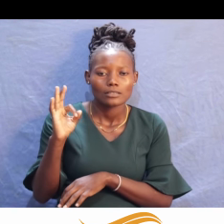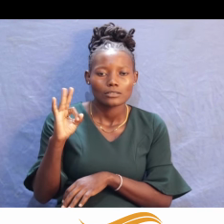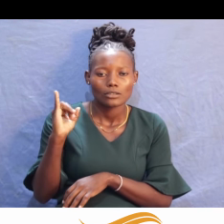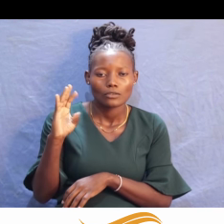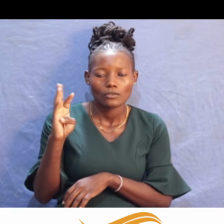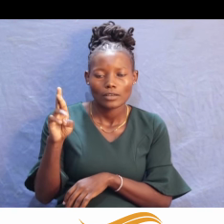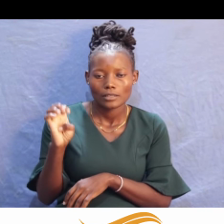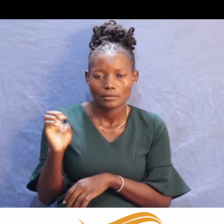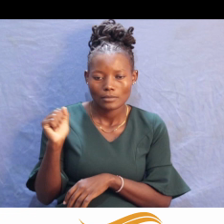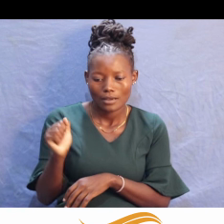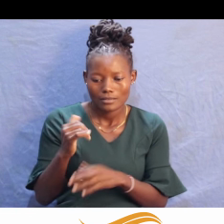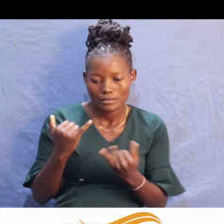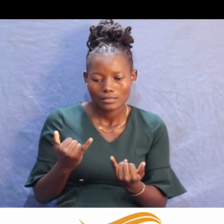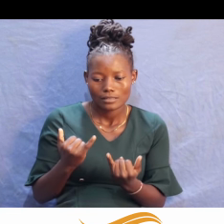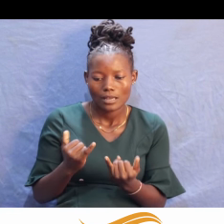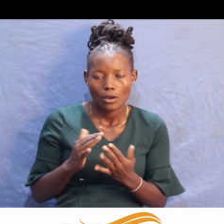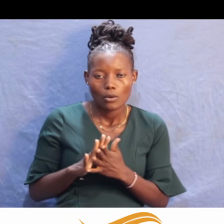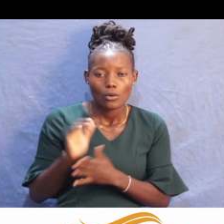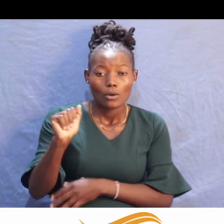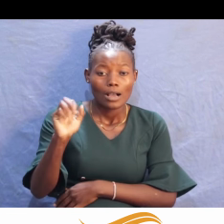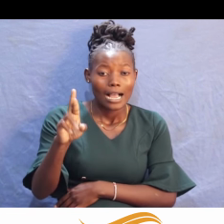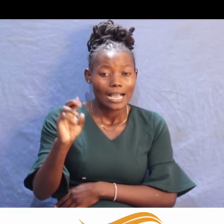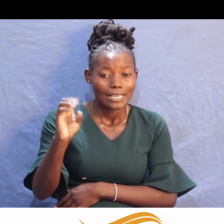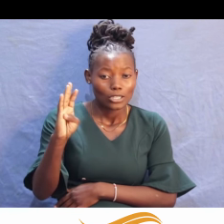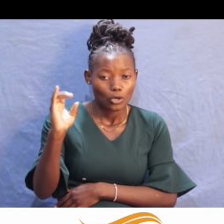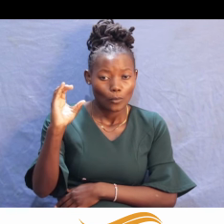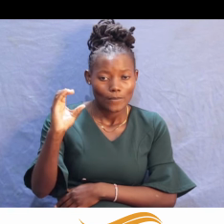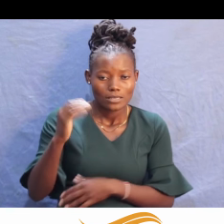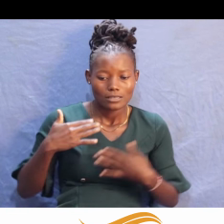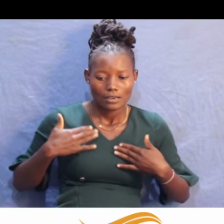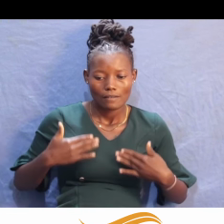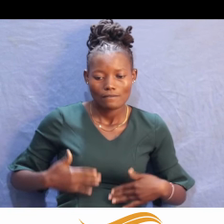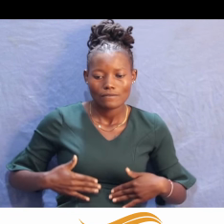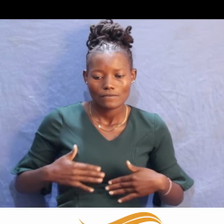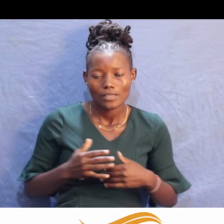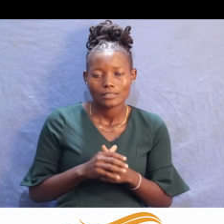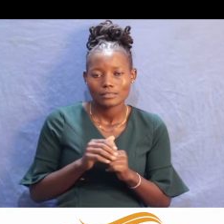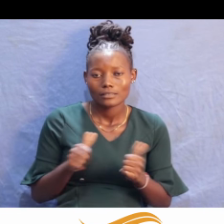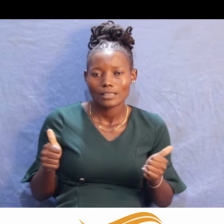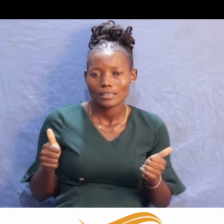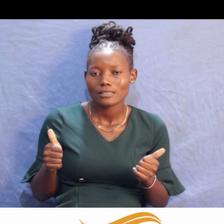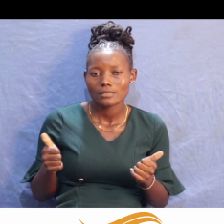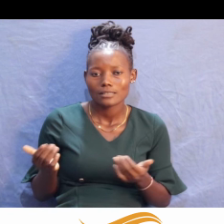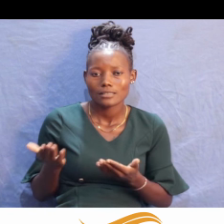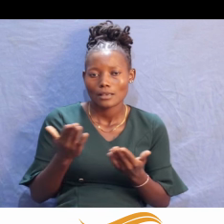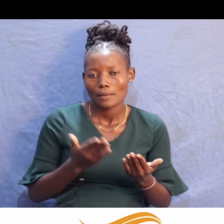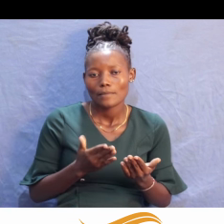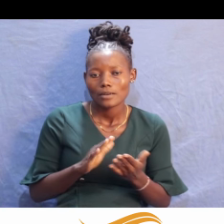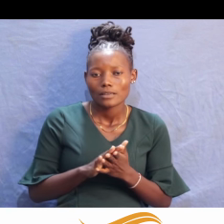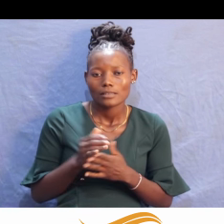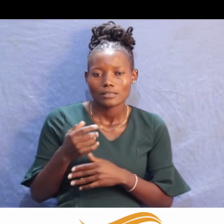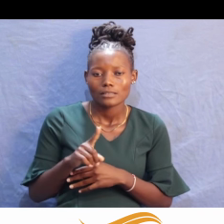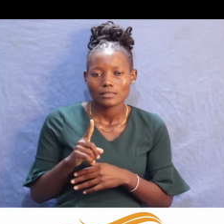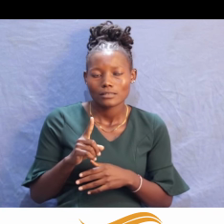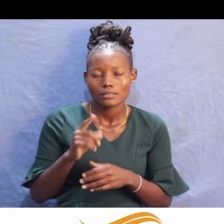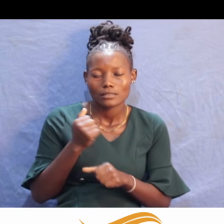So aerobic fitness simply causes the cardiovascular system to adapt to more